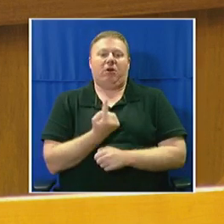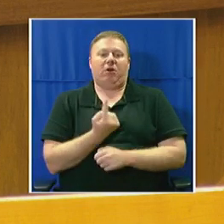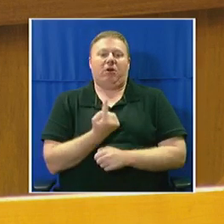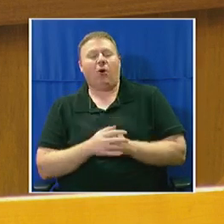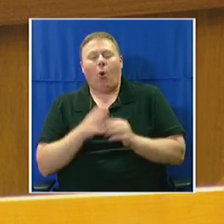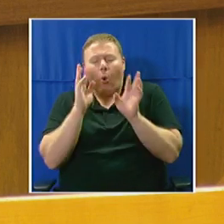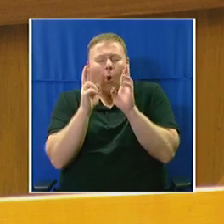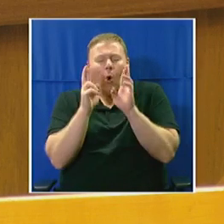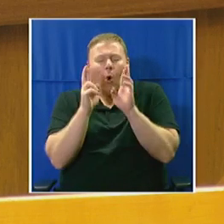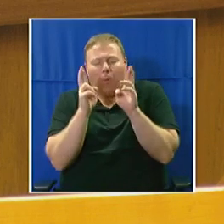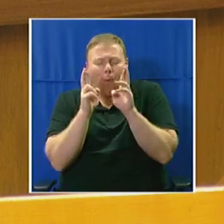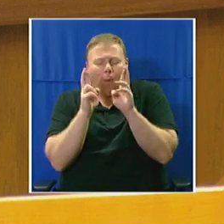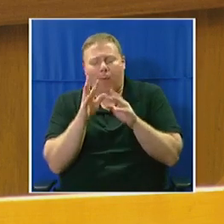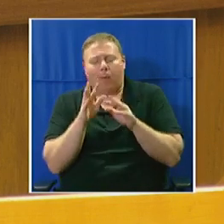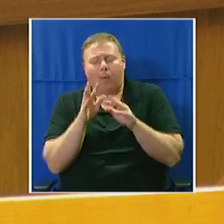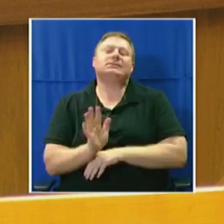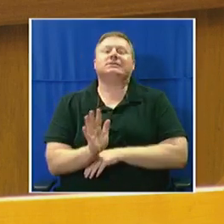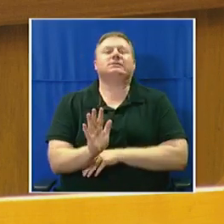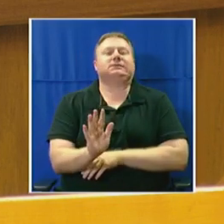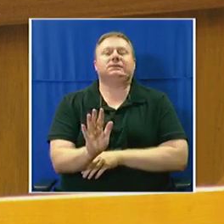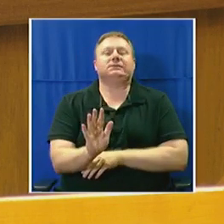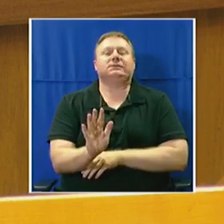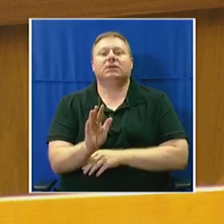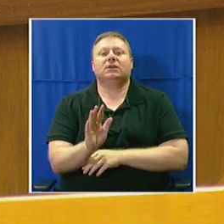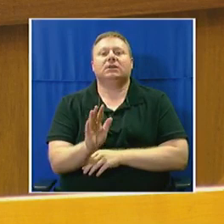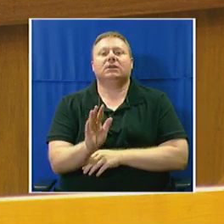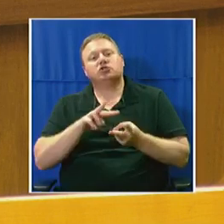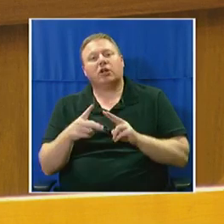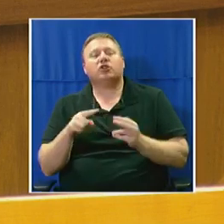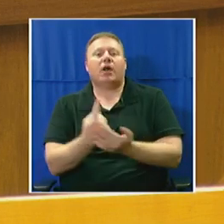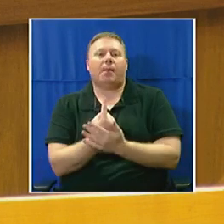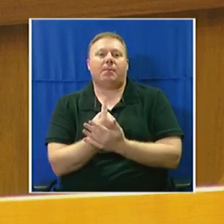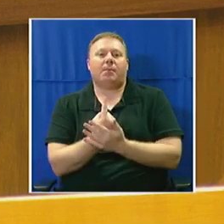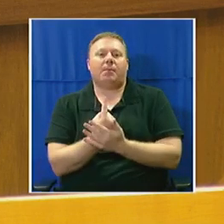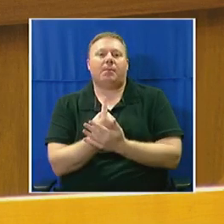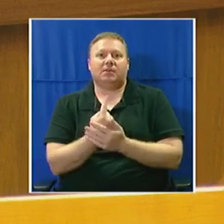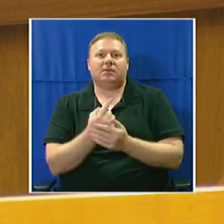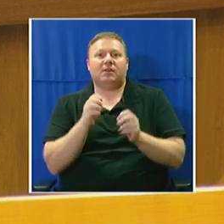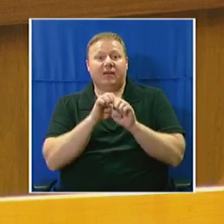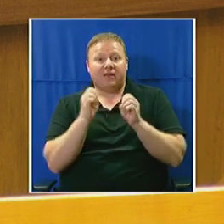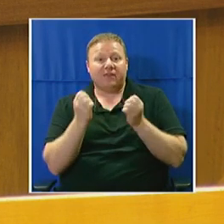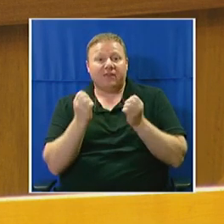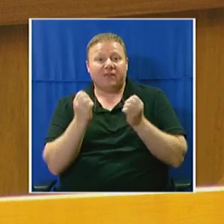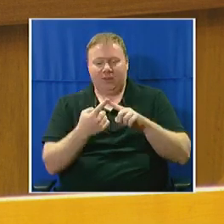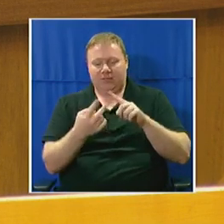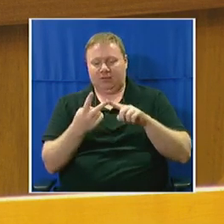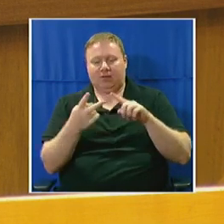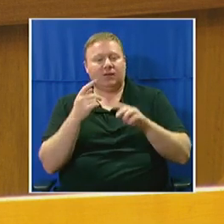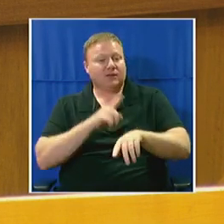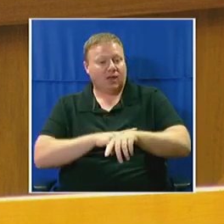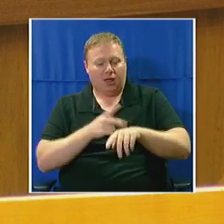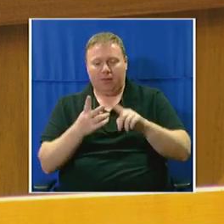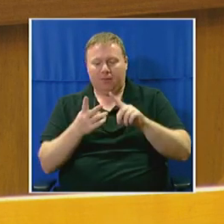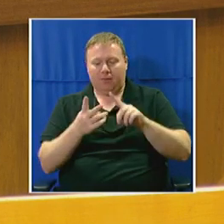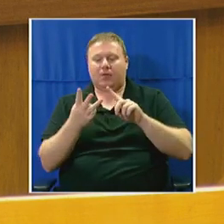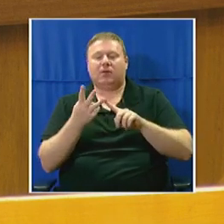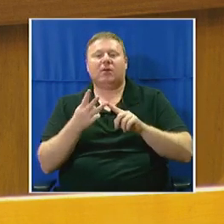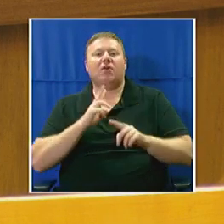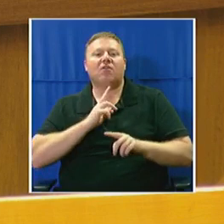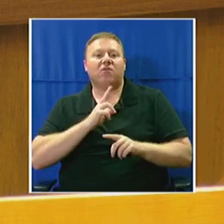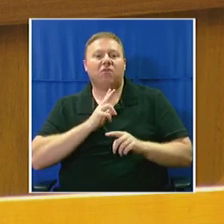really hard no change happens when the environment the timing the voices of